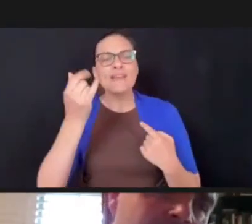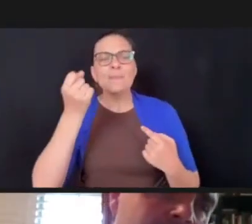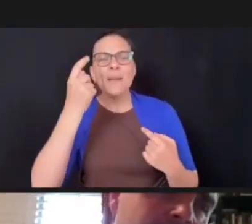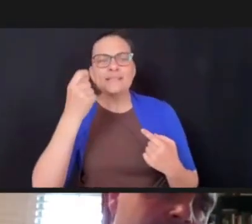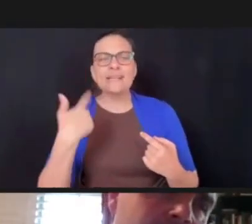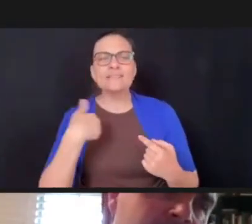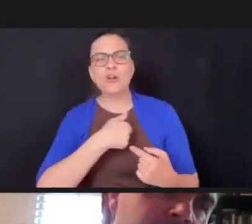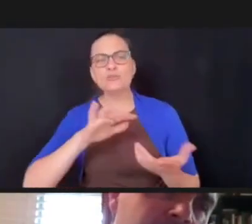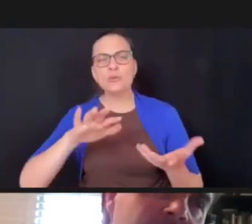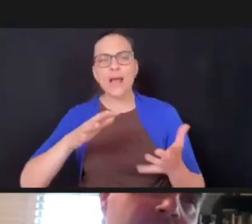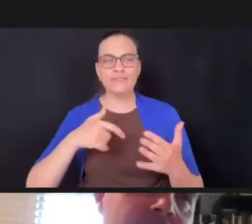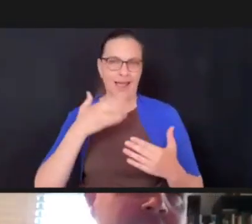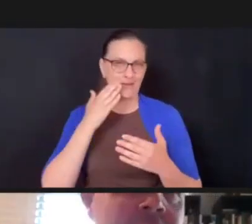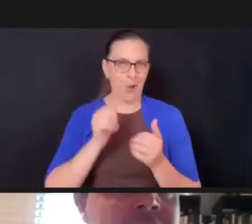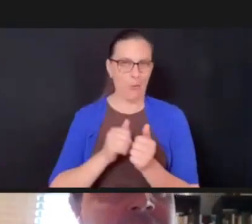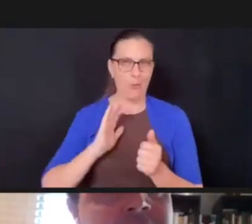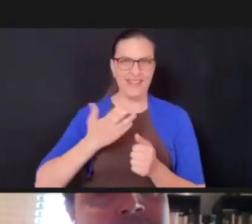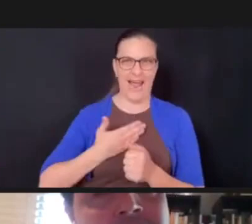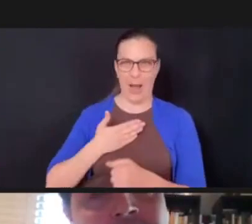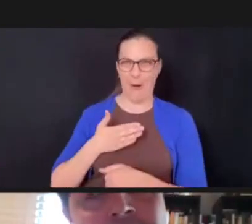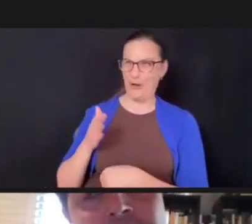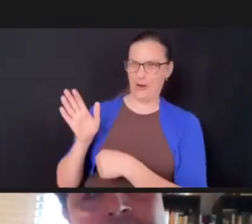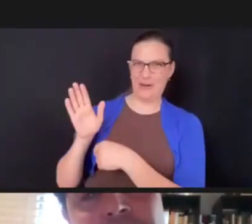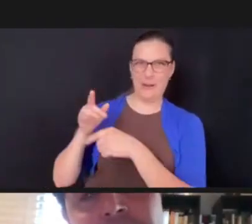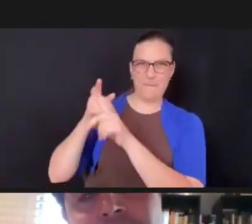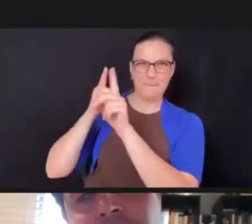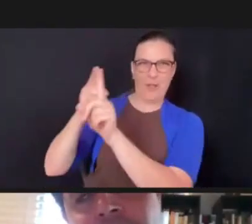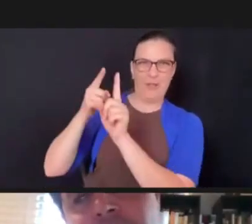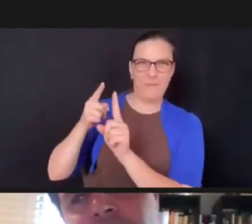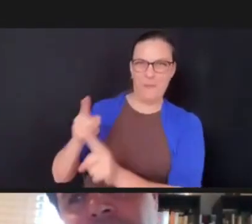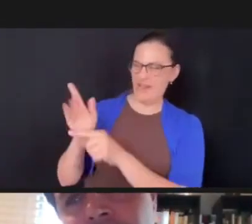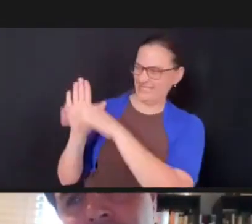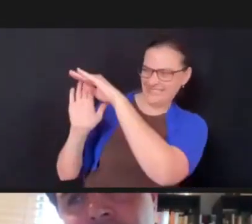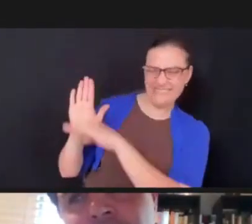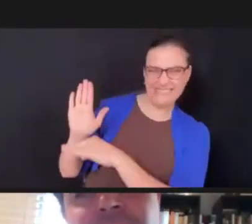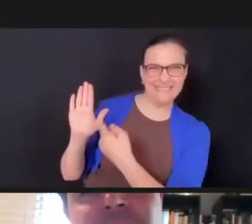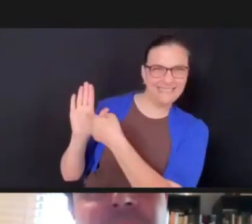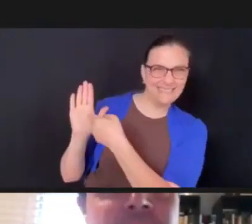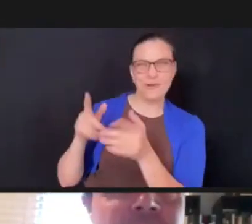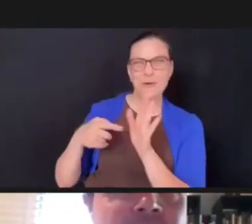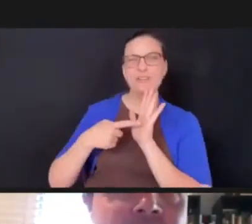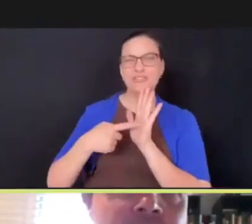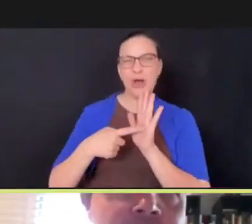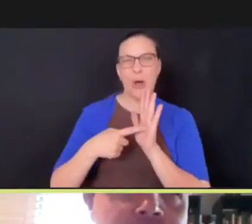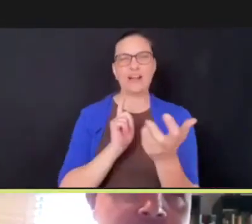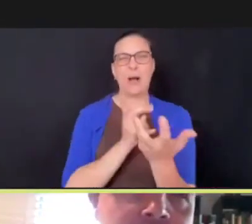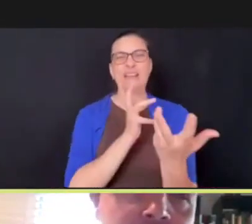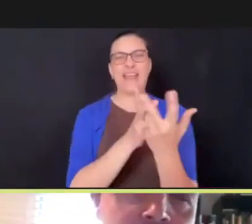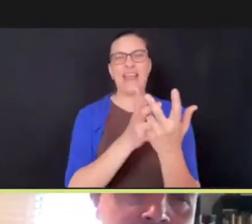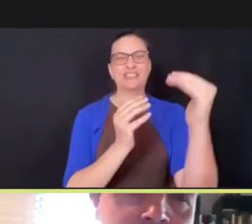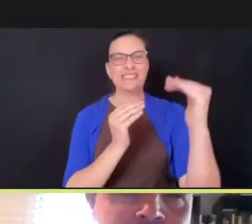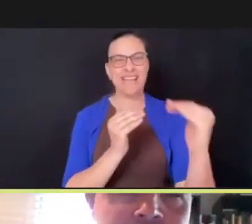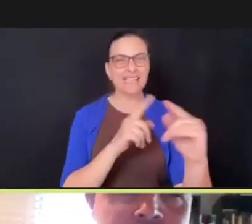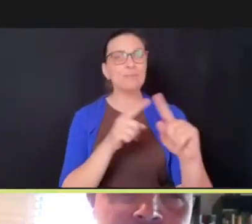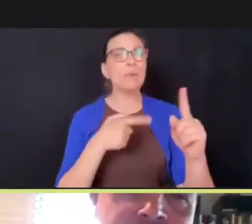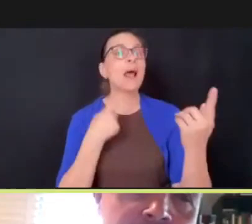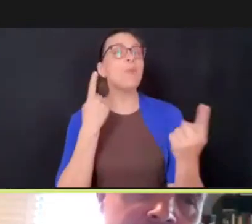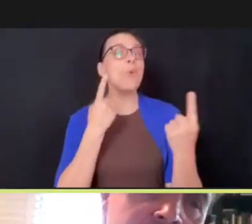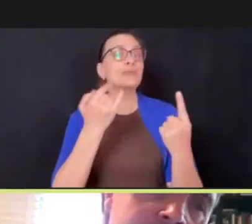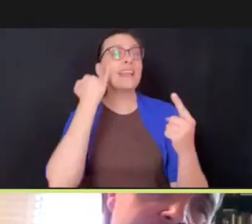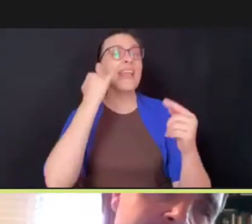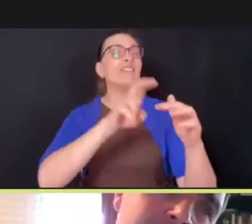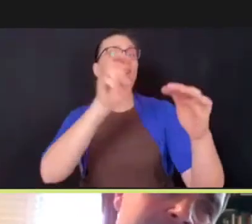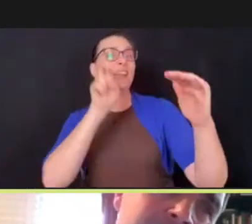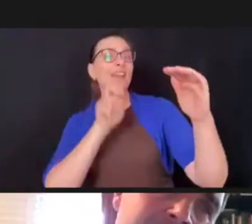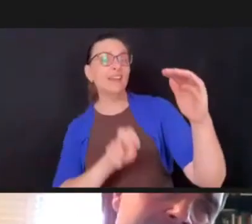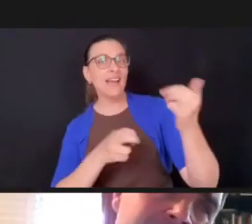know on our bullet points, we've got accommodations next, but I wonder if maybe disclosure makes more sense, and then we can I think we should go back. I was thinking the